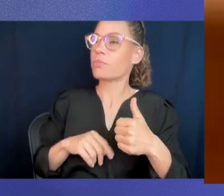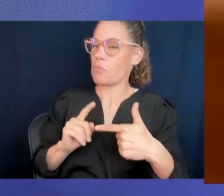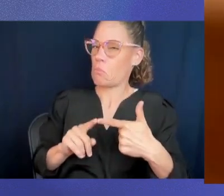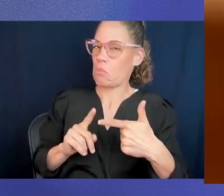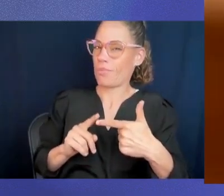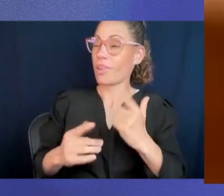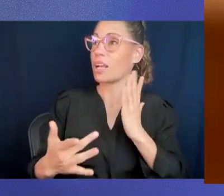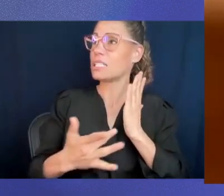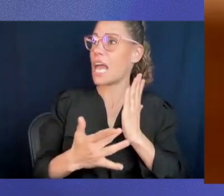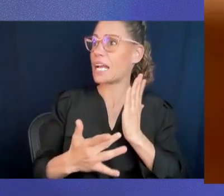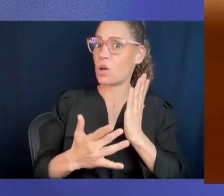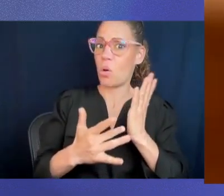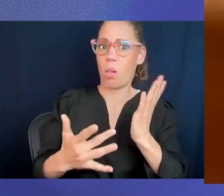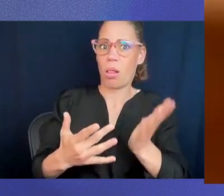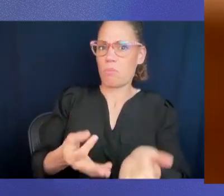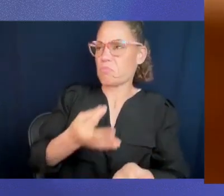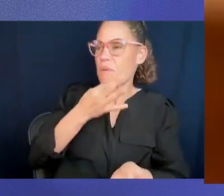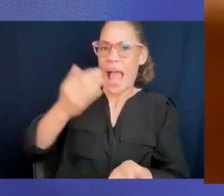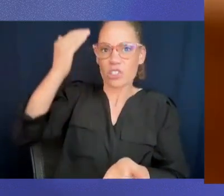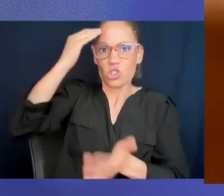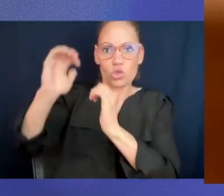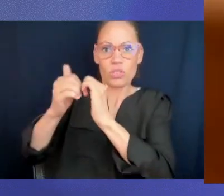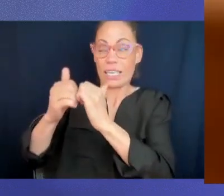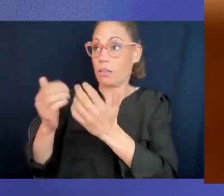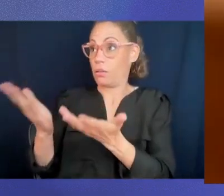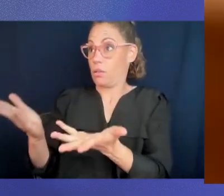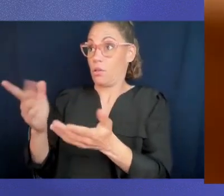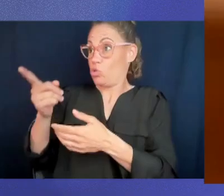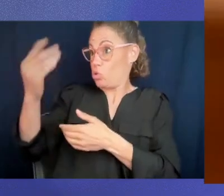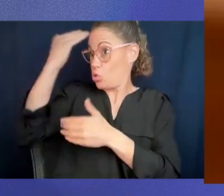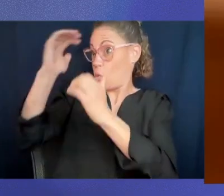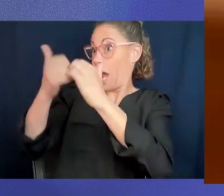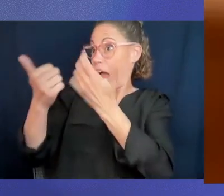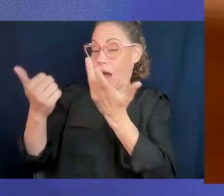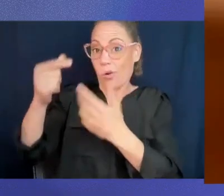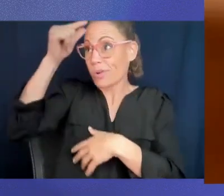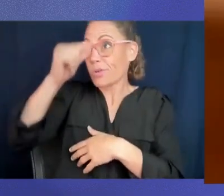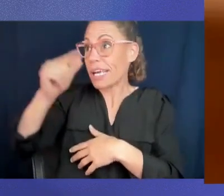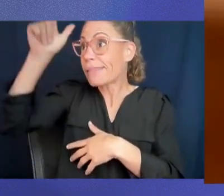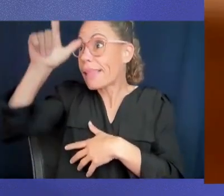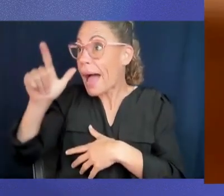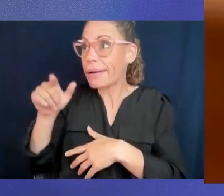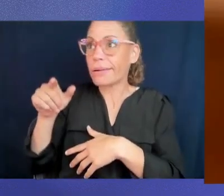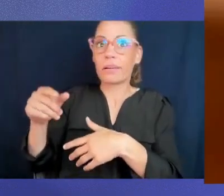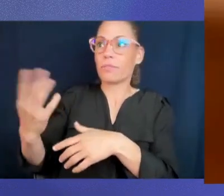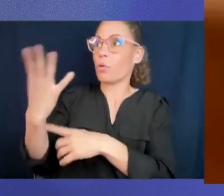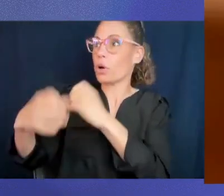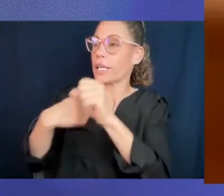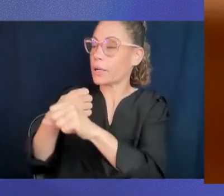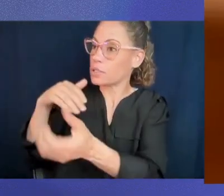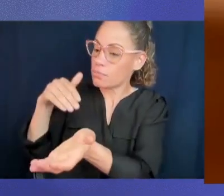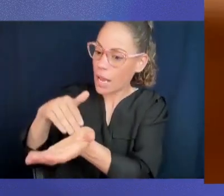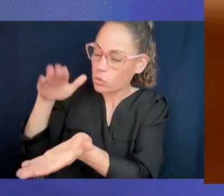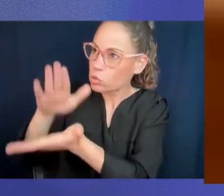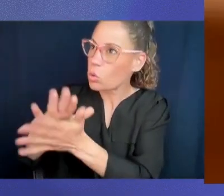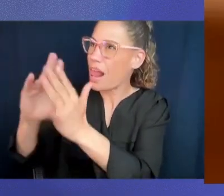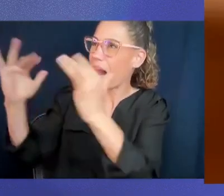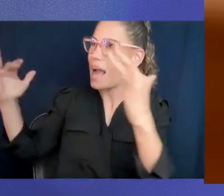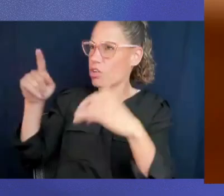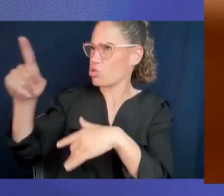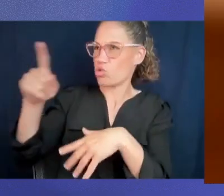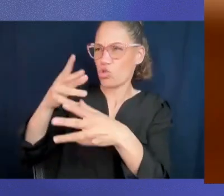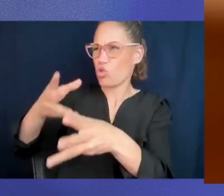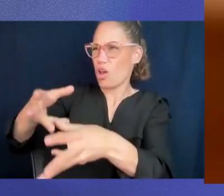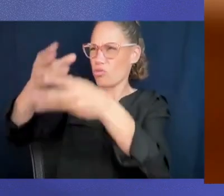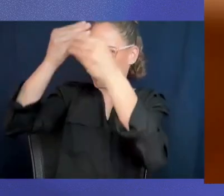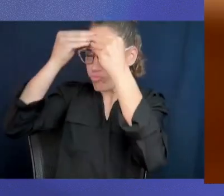Medicine, you have knowledge we, the public, can't have. It's in Latin, it's in Greek. You have to take 4 years of medical school to learn how to use it, and so on. So I